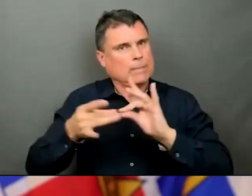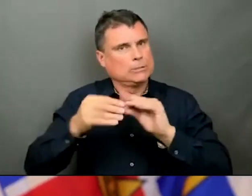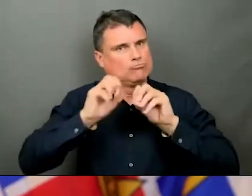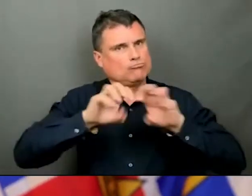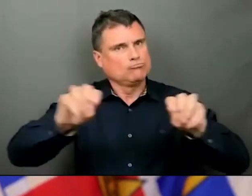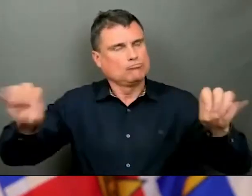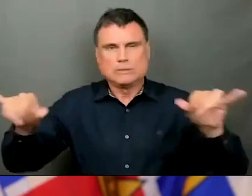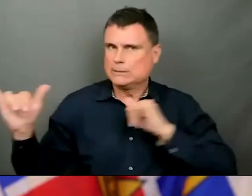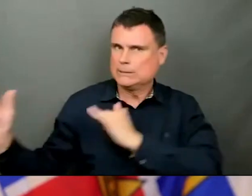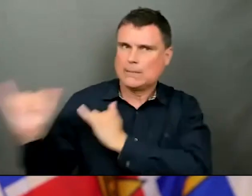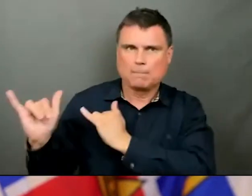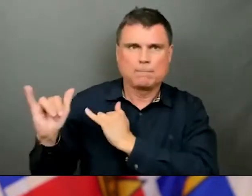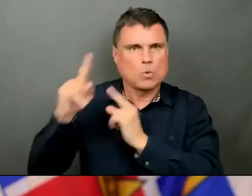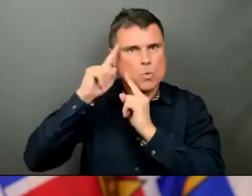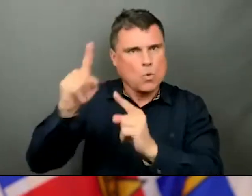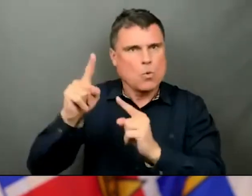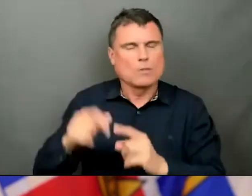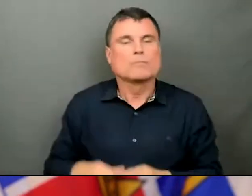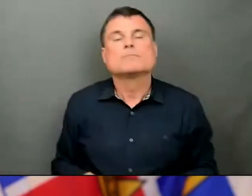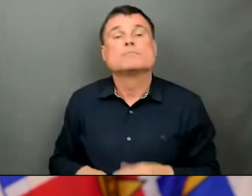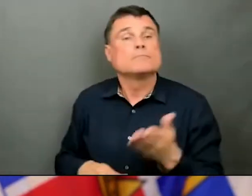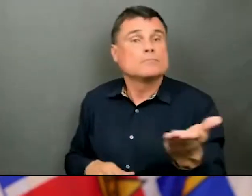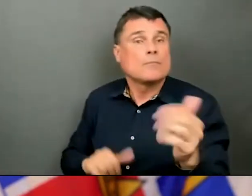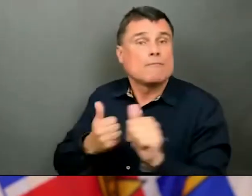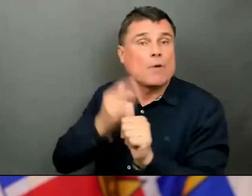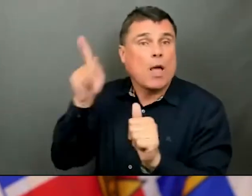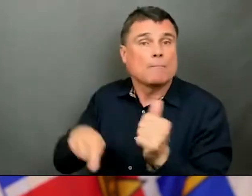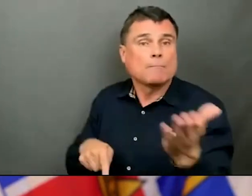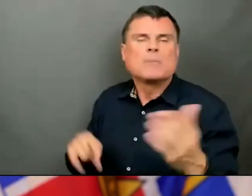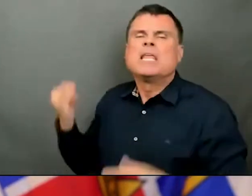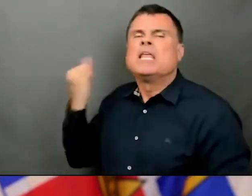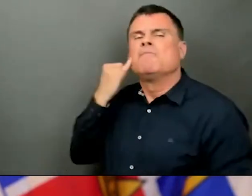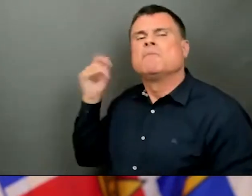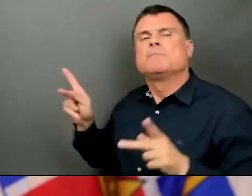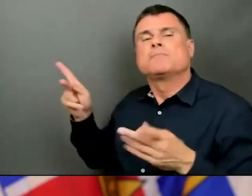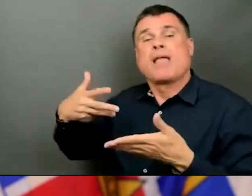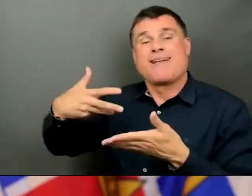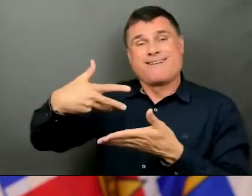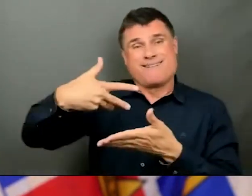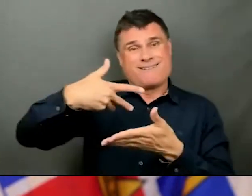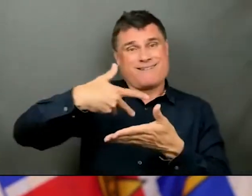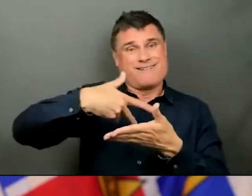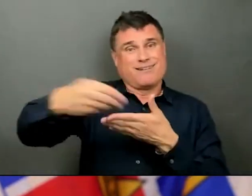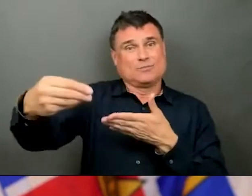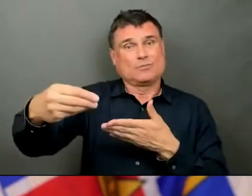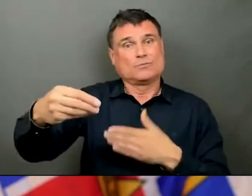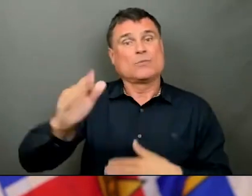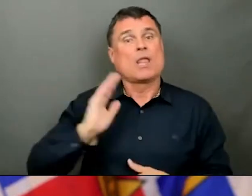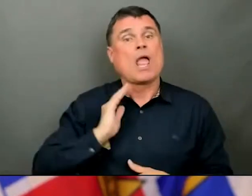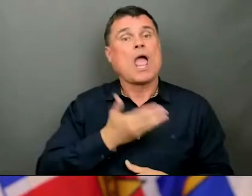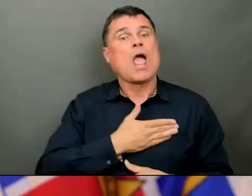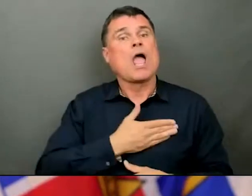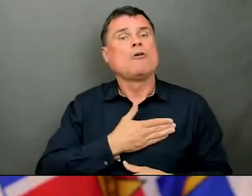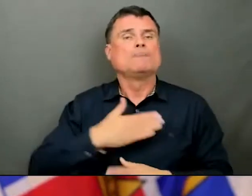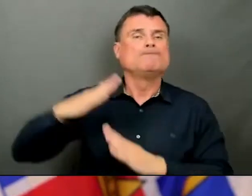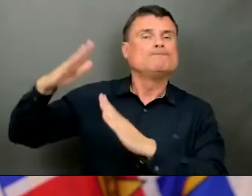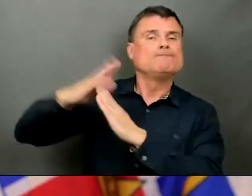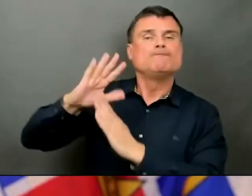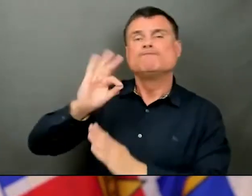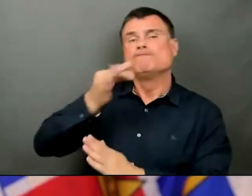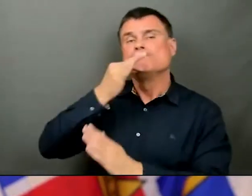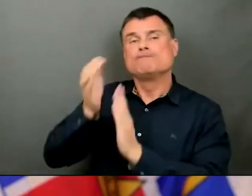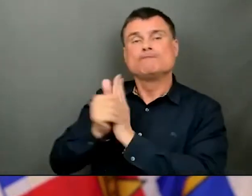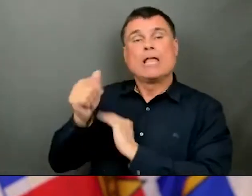you specifically let people know if they're outside? We had our top infectious disease expert, Dr. Sharkawi, say that if you've had one dose